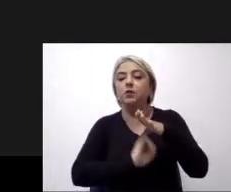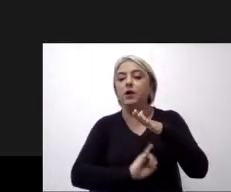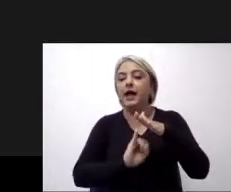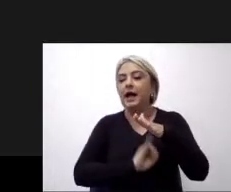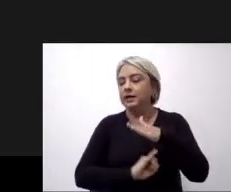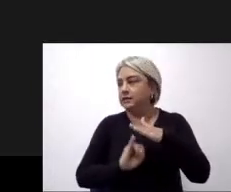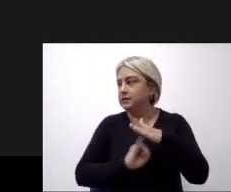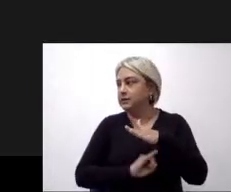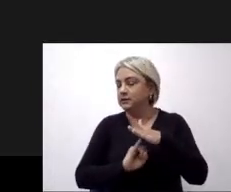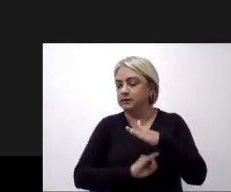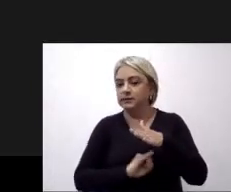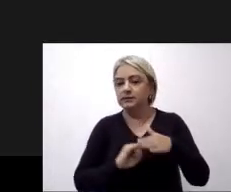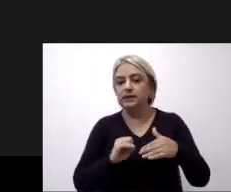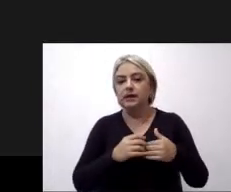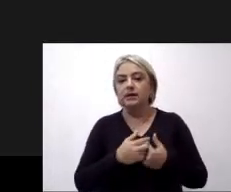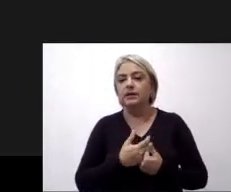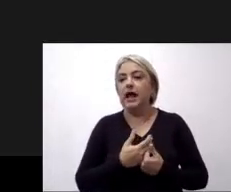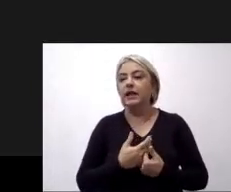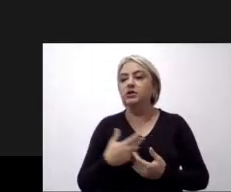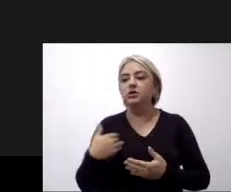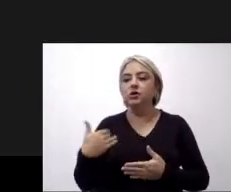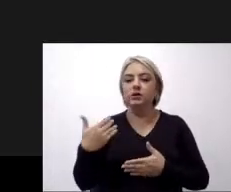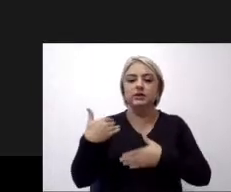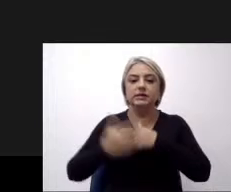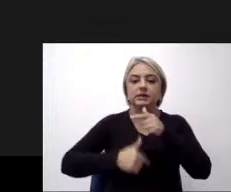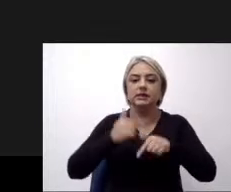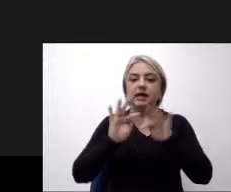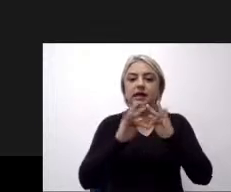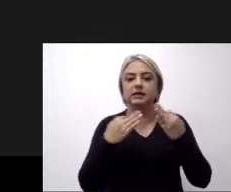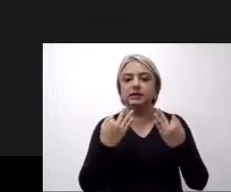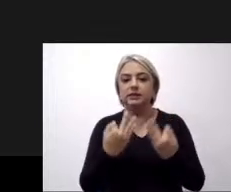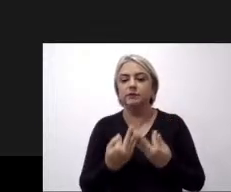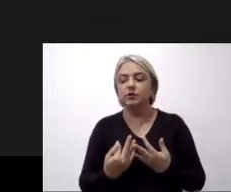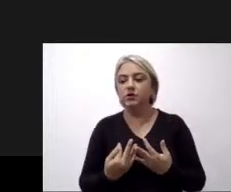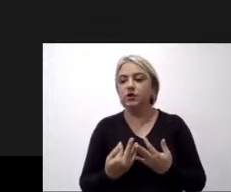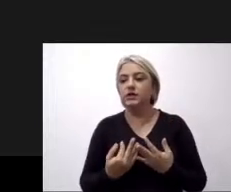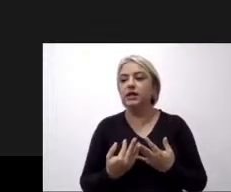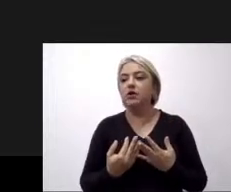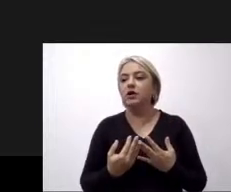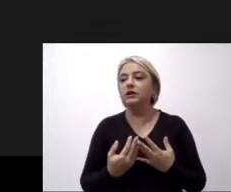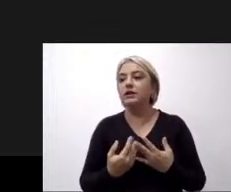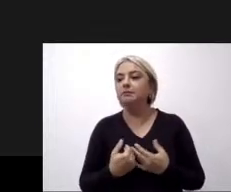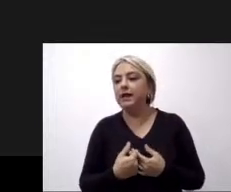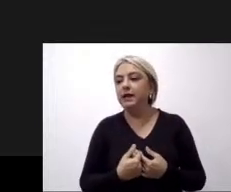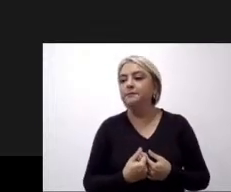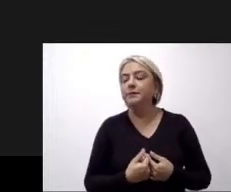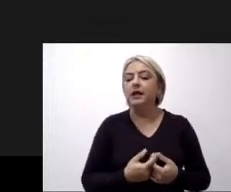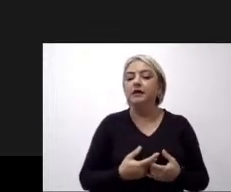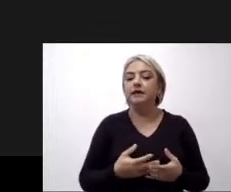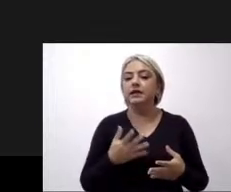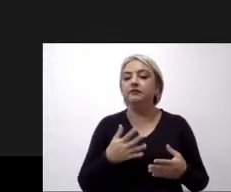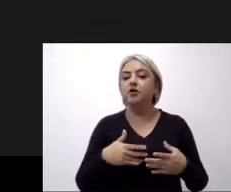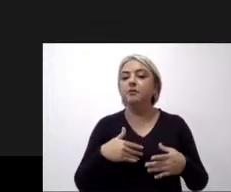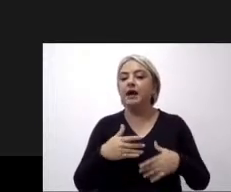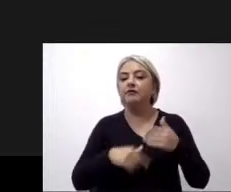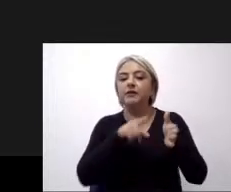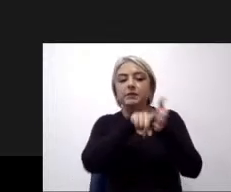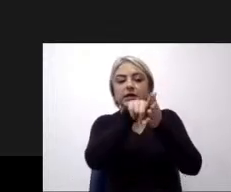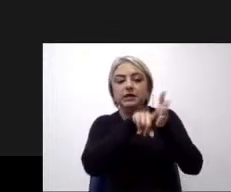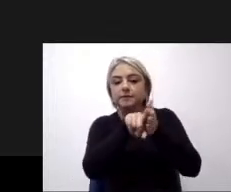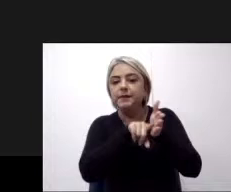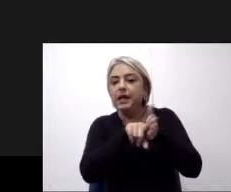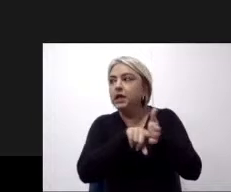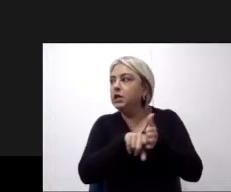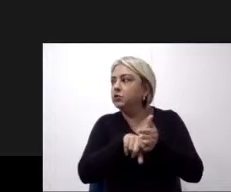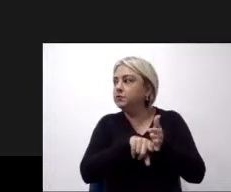work. And public policies are part of society. That's why research has made the hypothesis